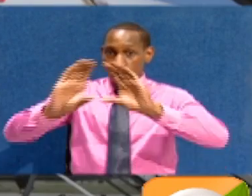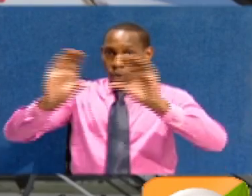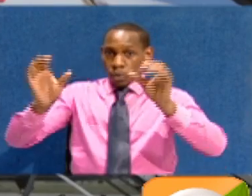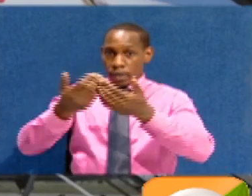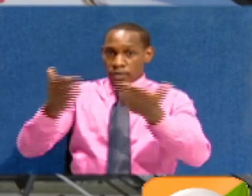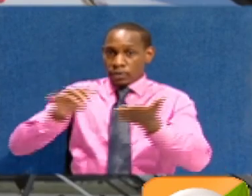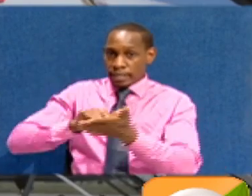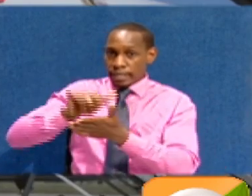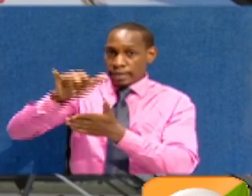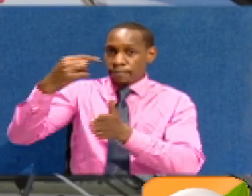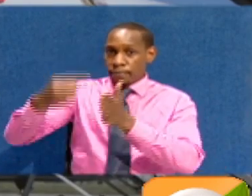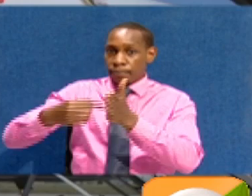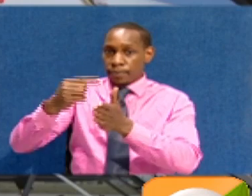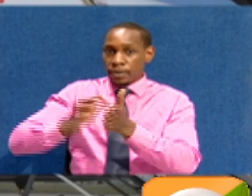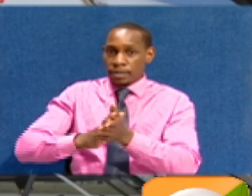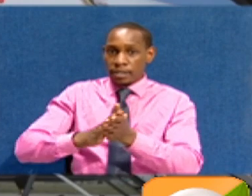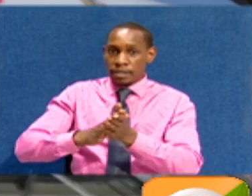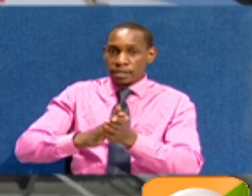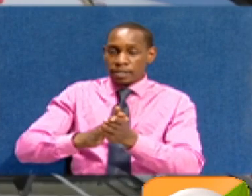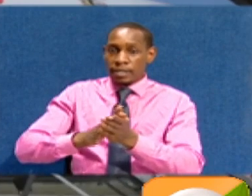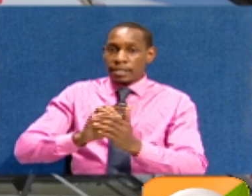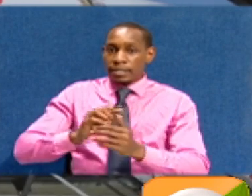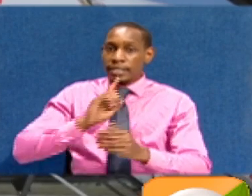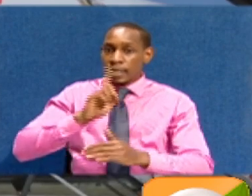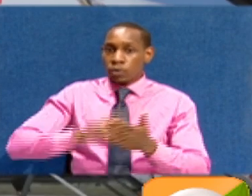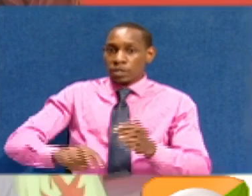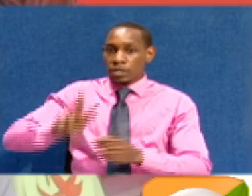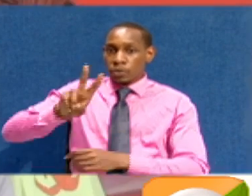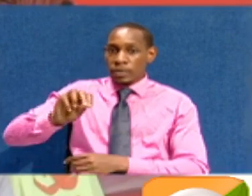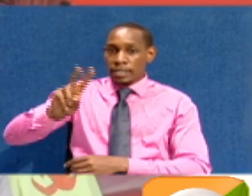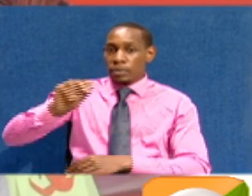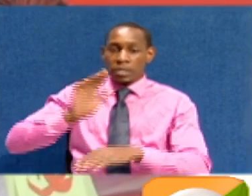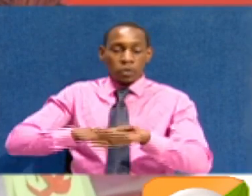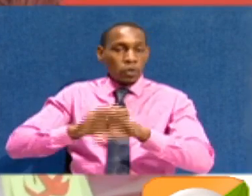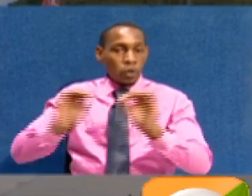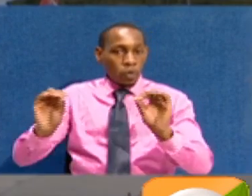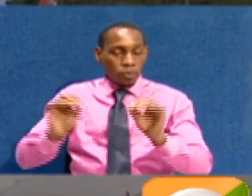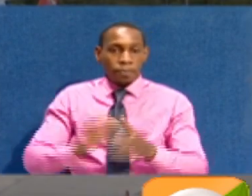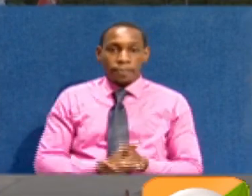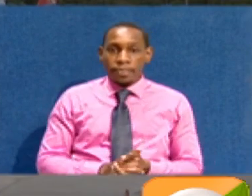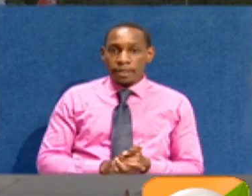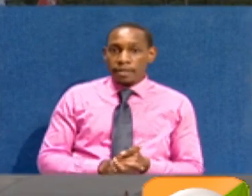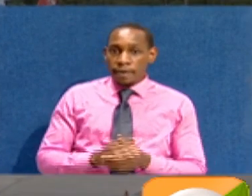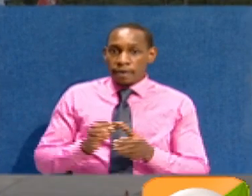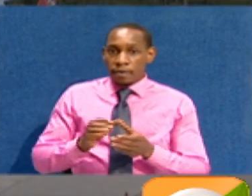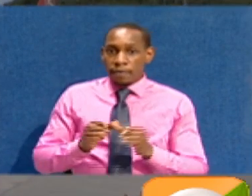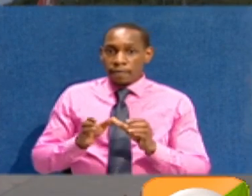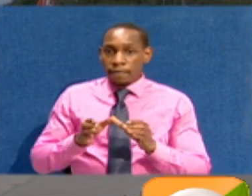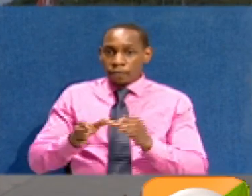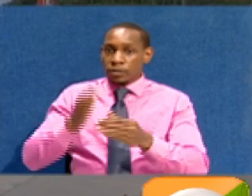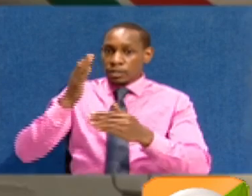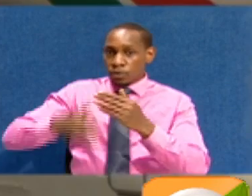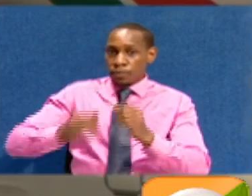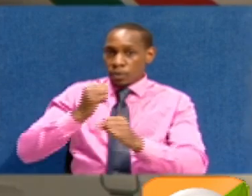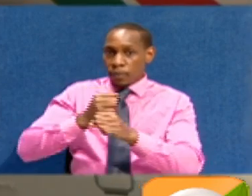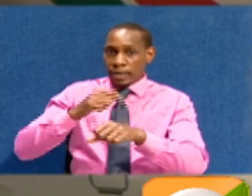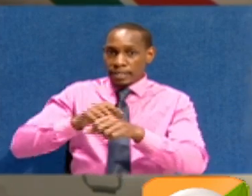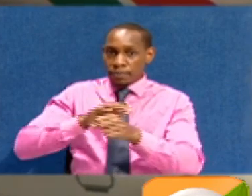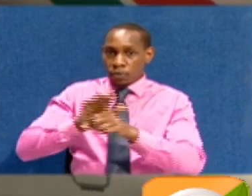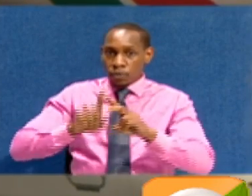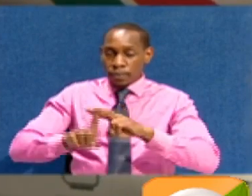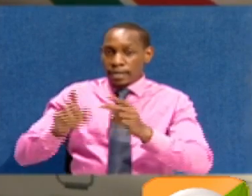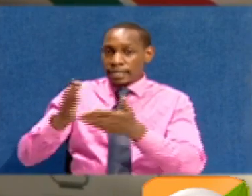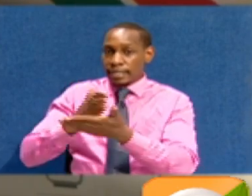Globally, the aviation industry ranks 2020 as one of the worst years in its history. Forced to ground to a halt at the height of the pandemic,